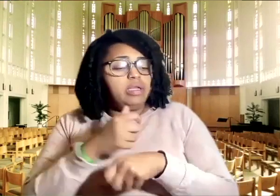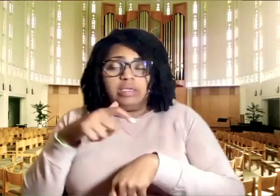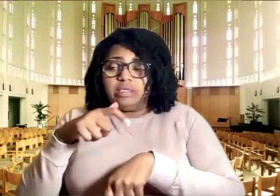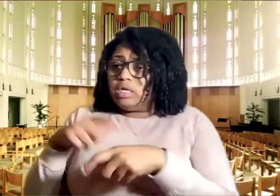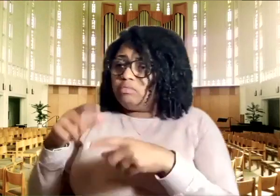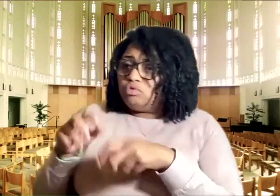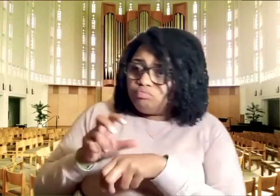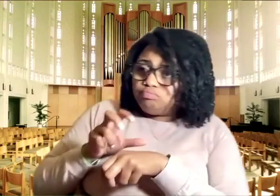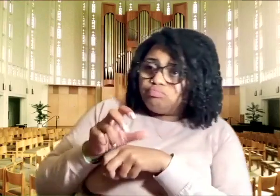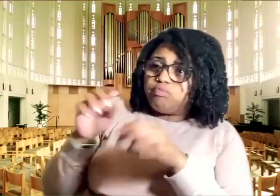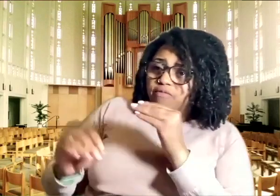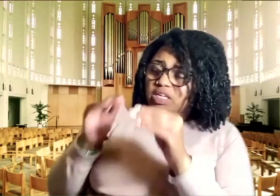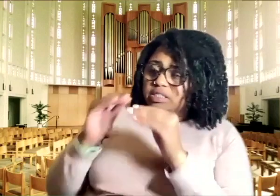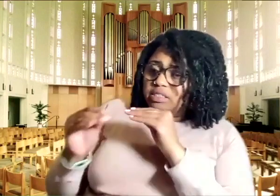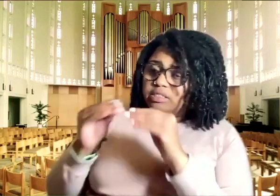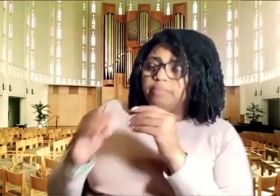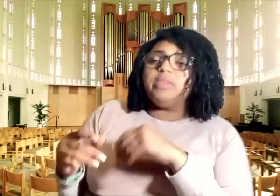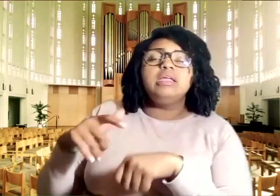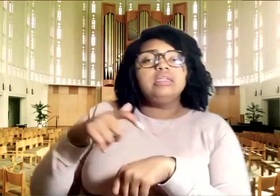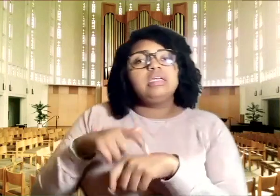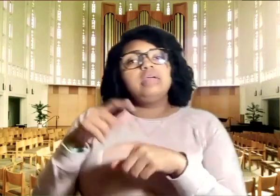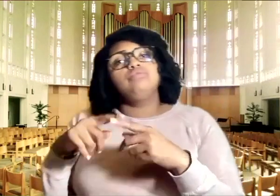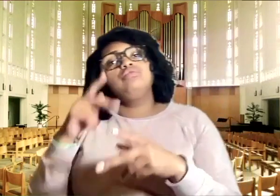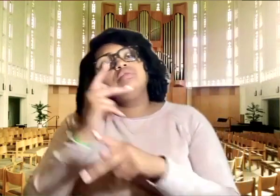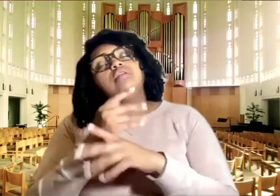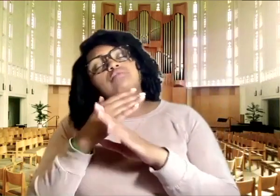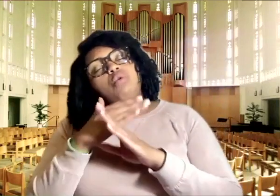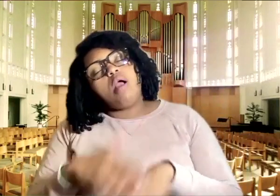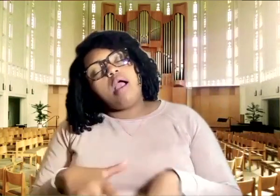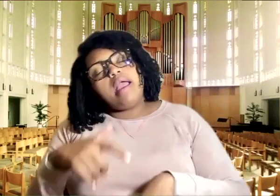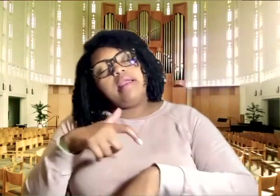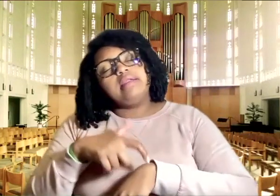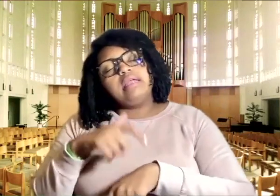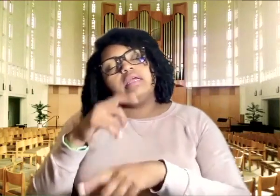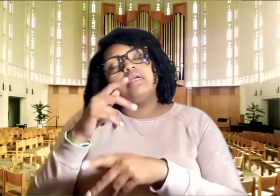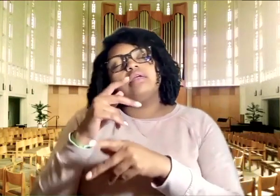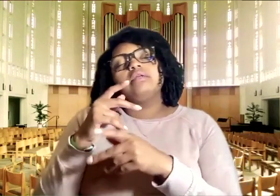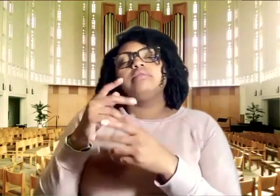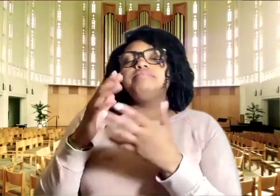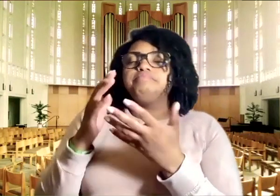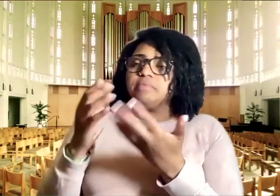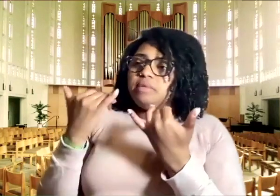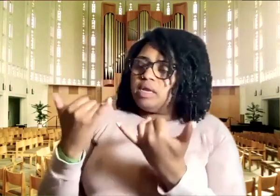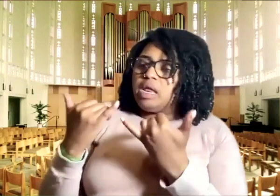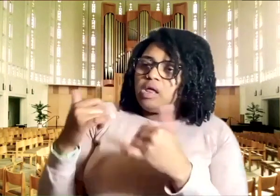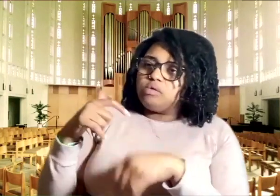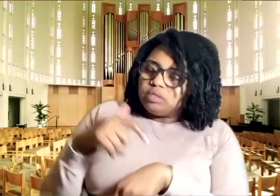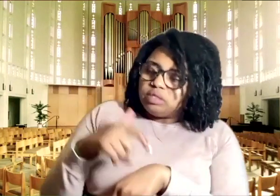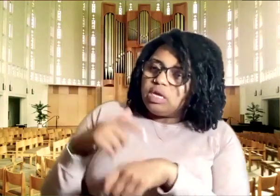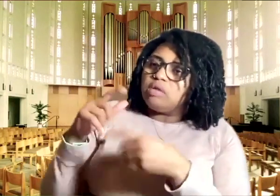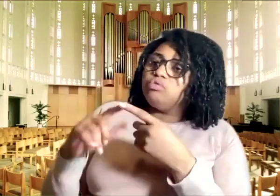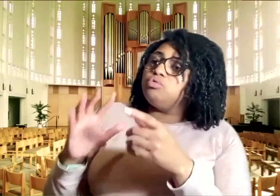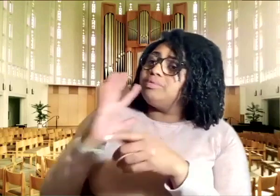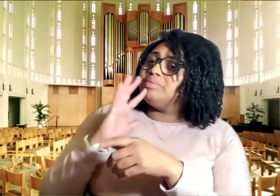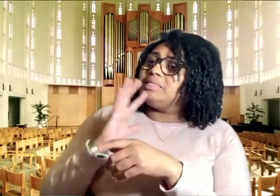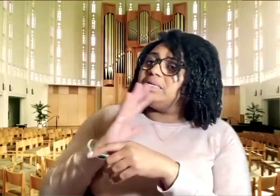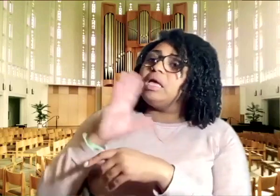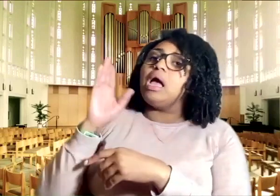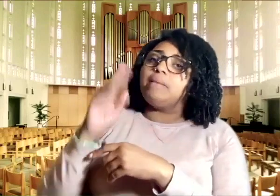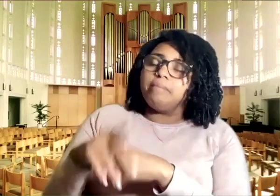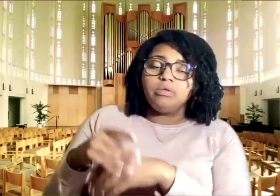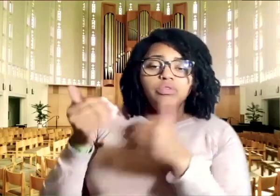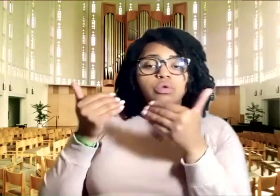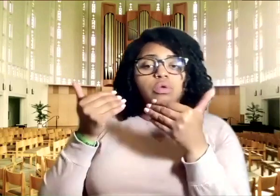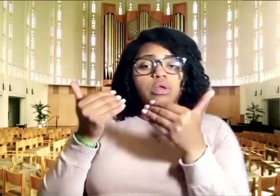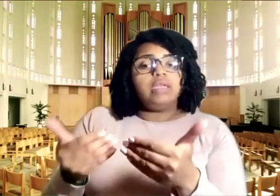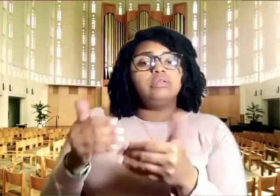a time to keep silent. But now is the time to speak. So let us speak in